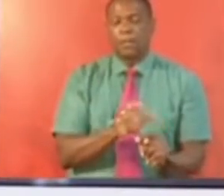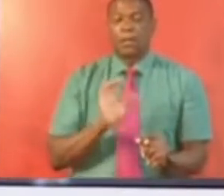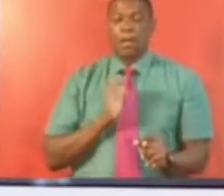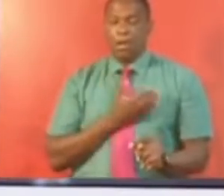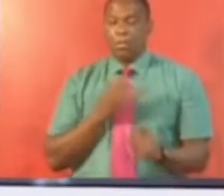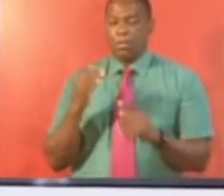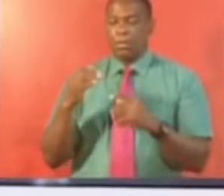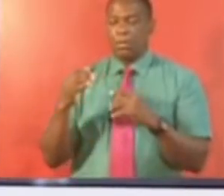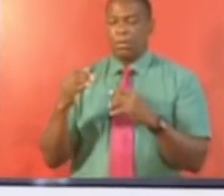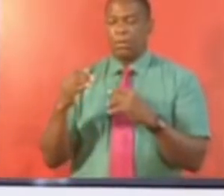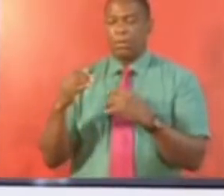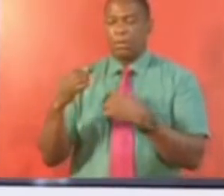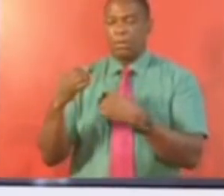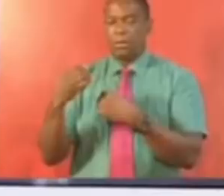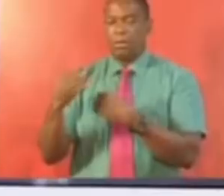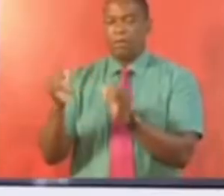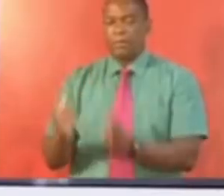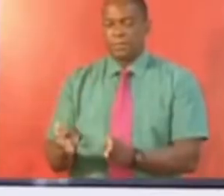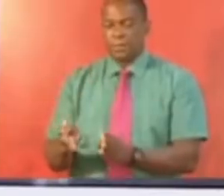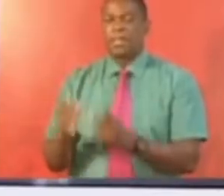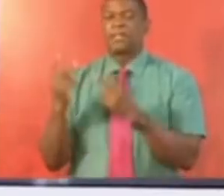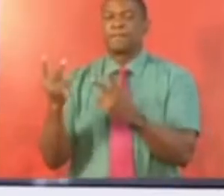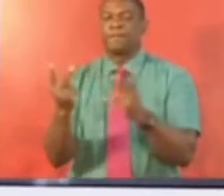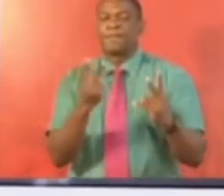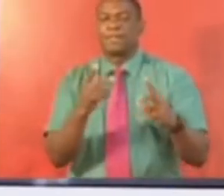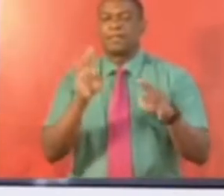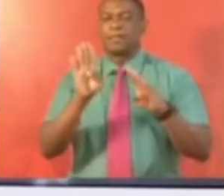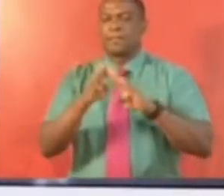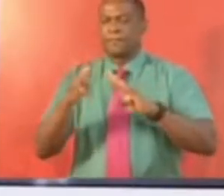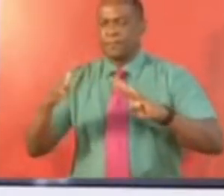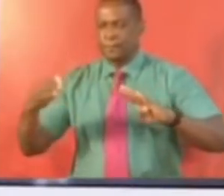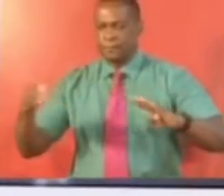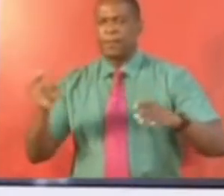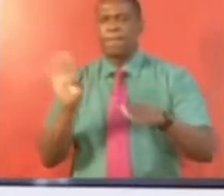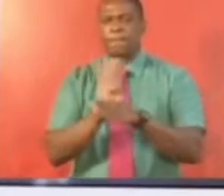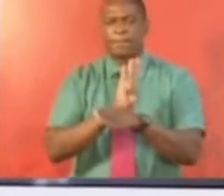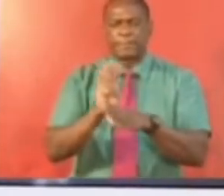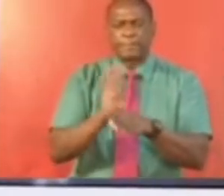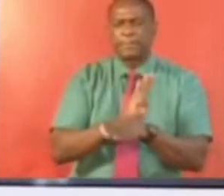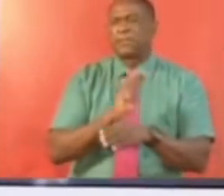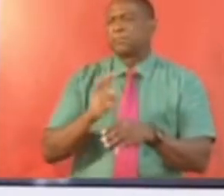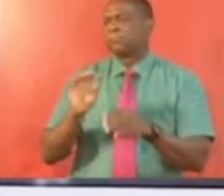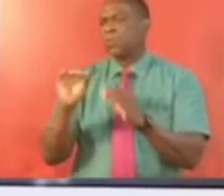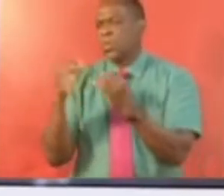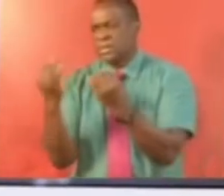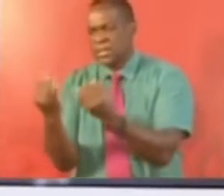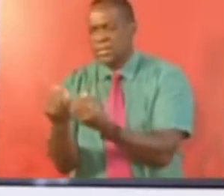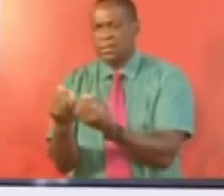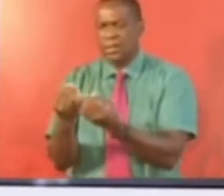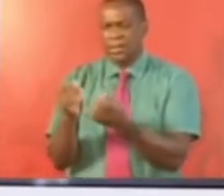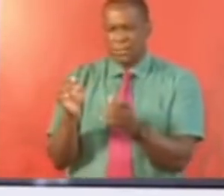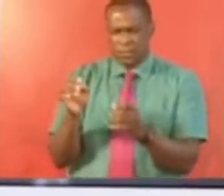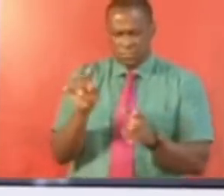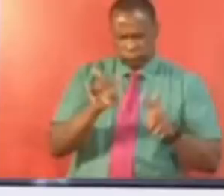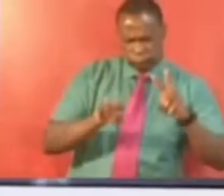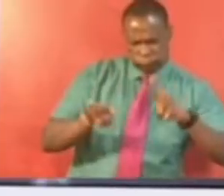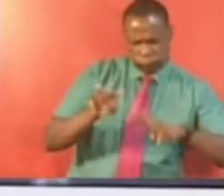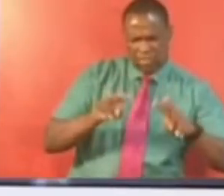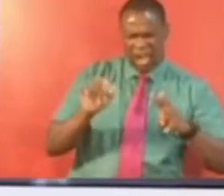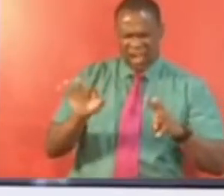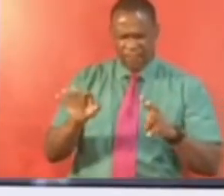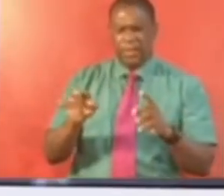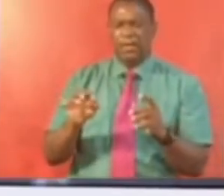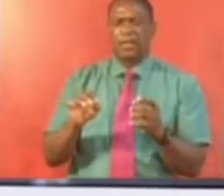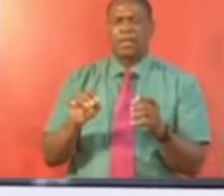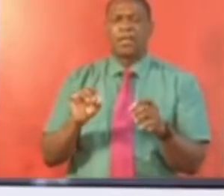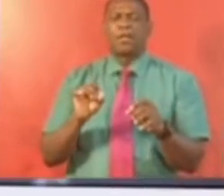various organizations, private and public, to determine compliance with the level of readiness in terms of our guidelines.